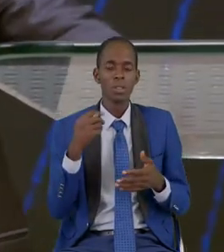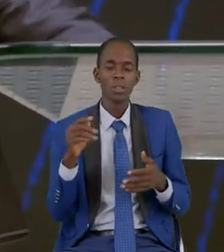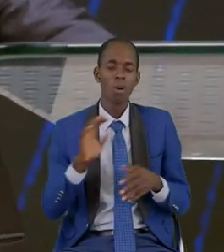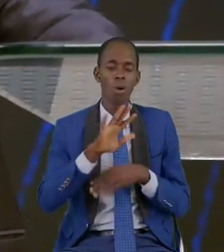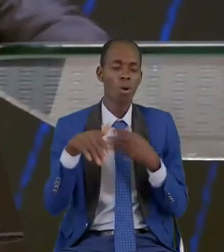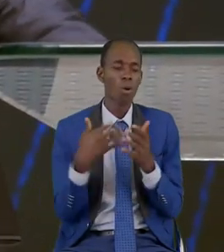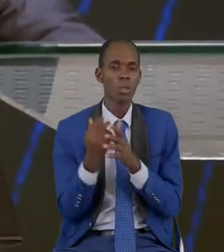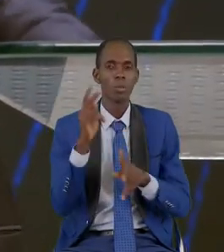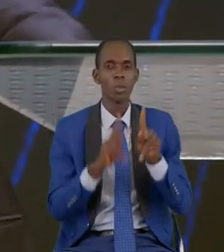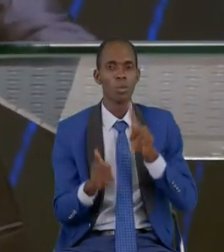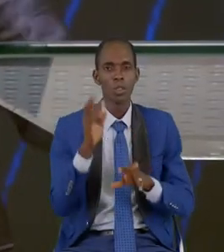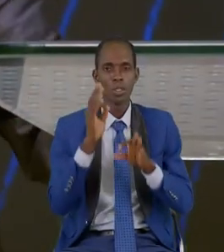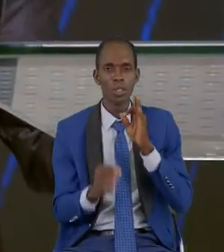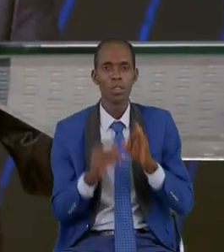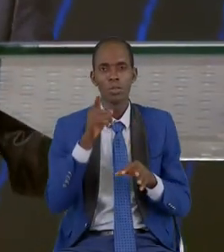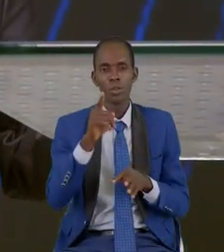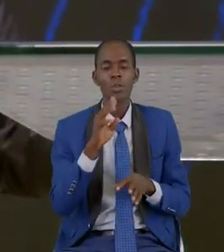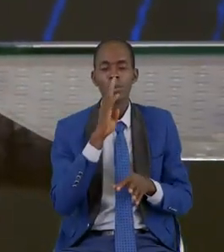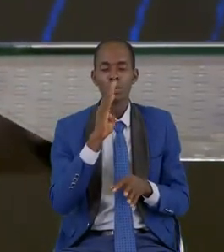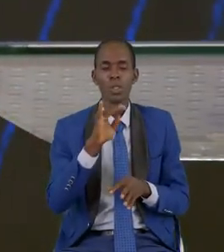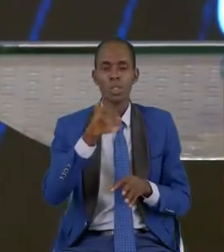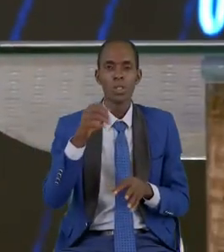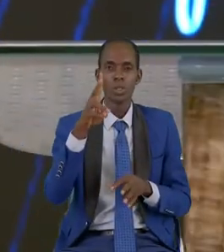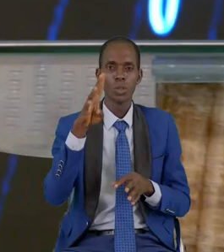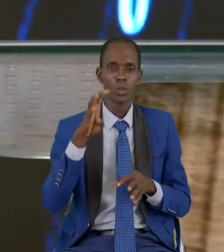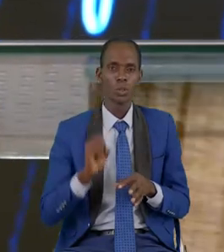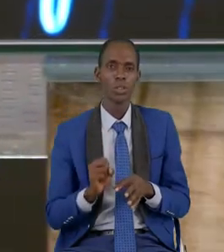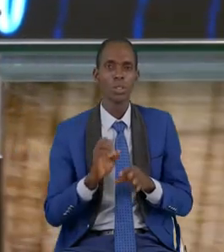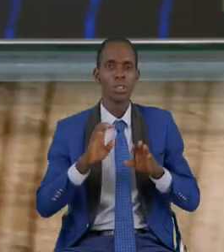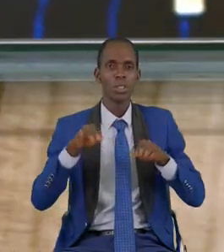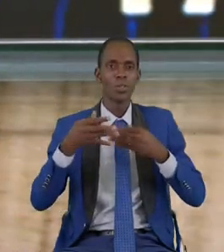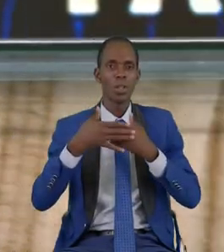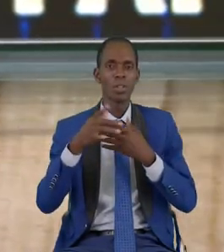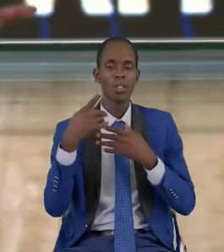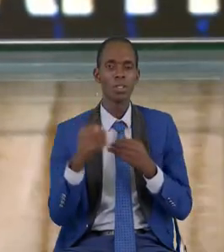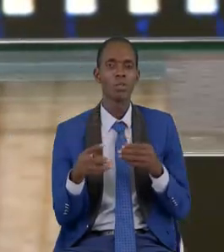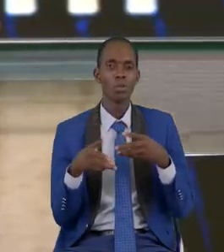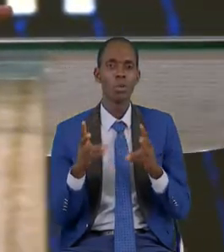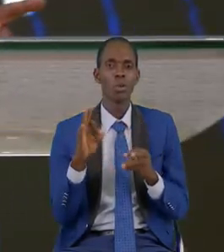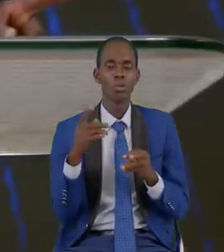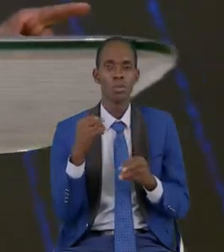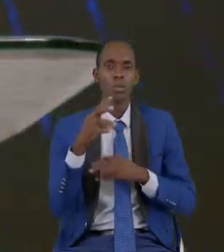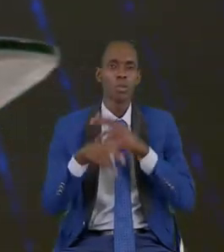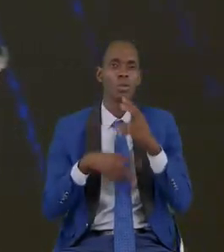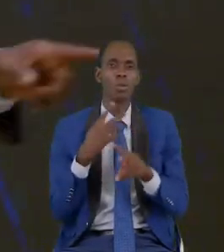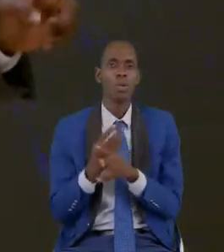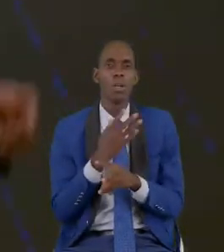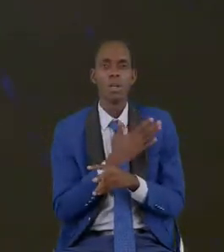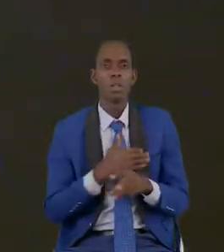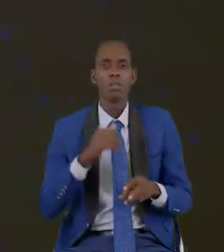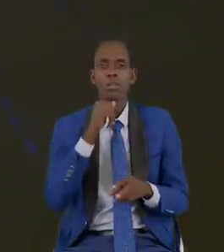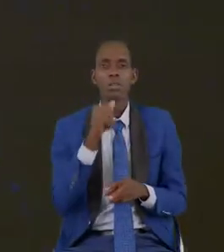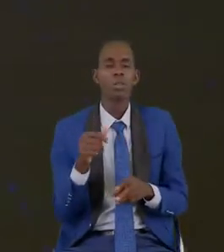thou being a Jew livest after the manner of Gentiles and not as